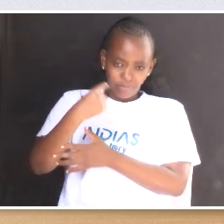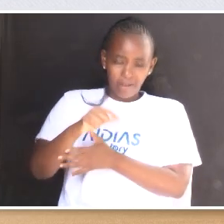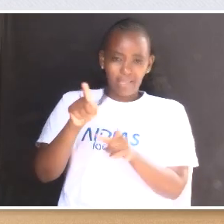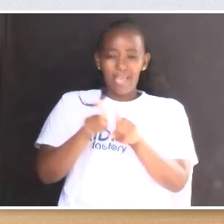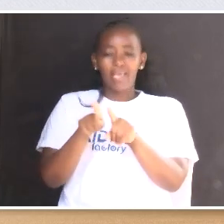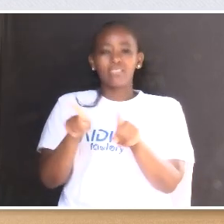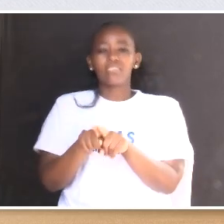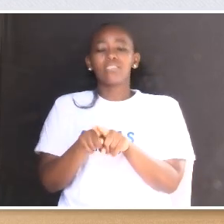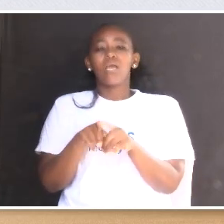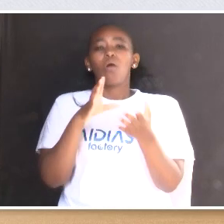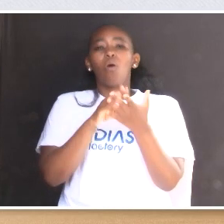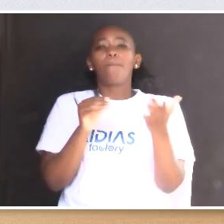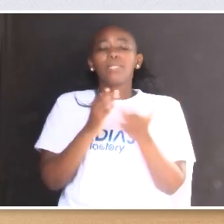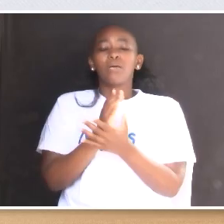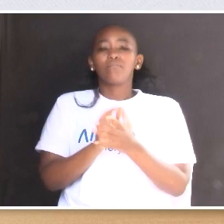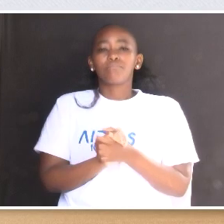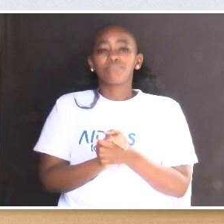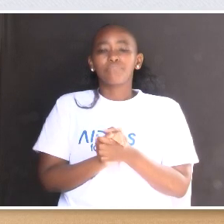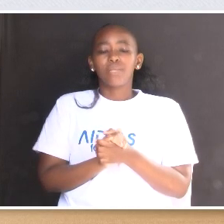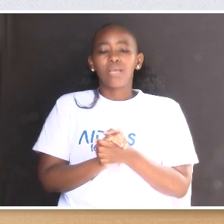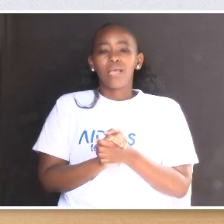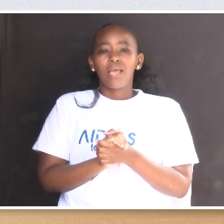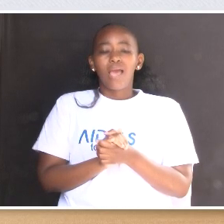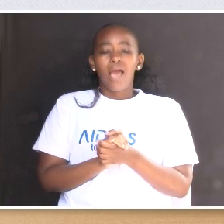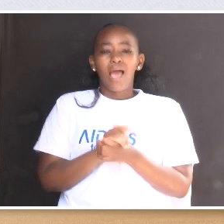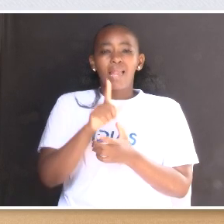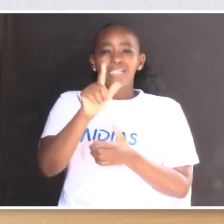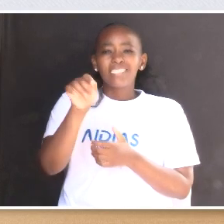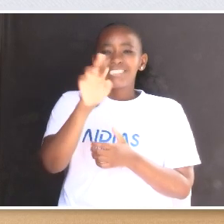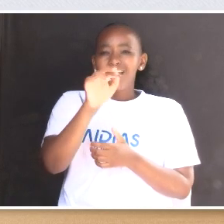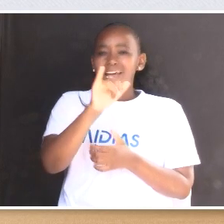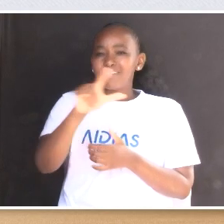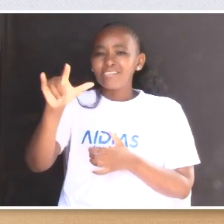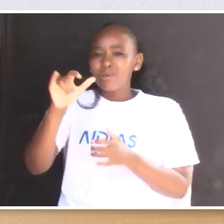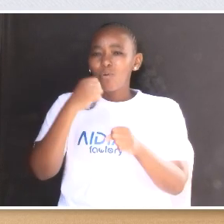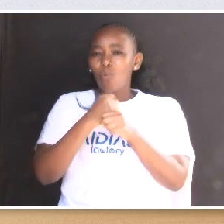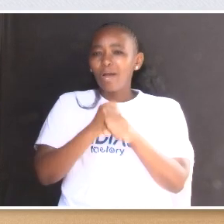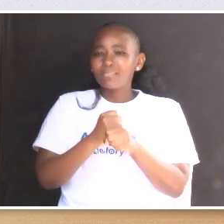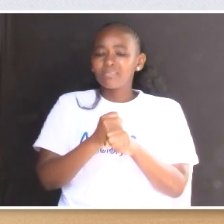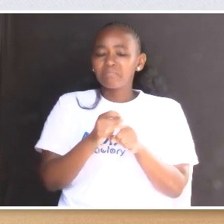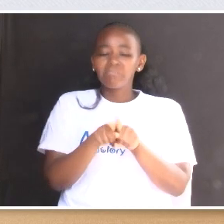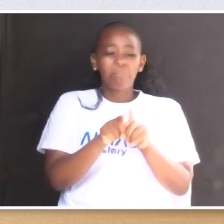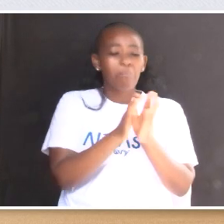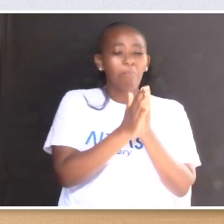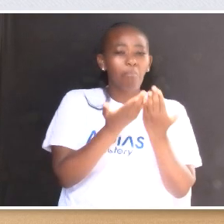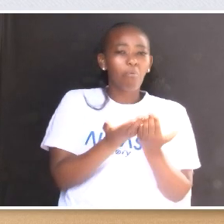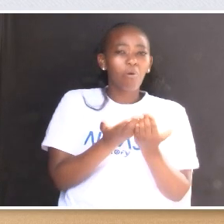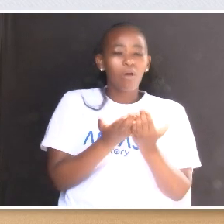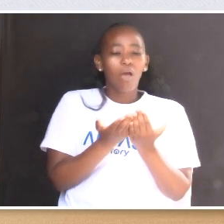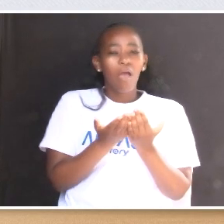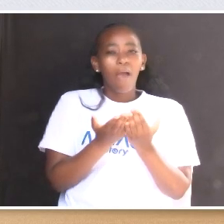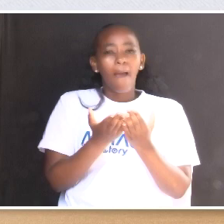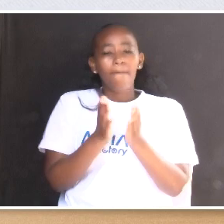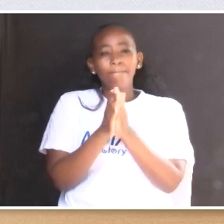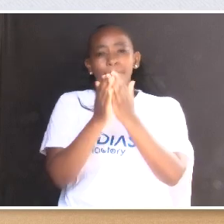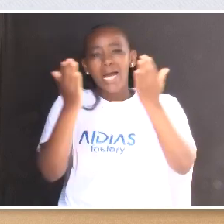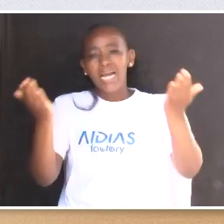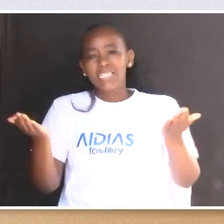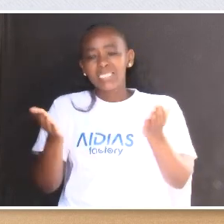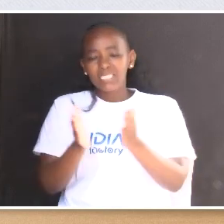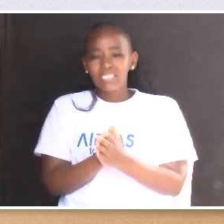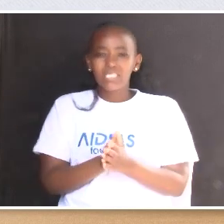as copyright. Literary works. Literary works includes things like books, magazines,